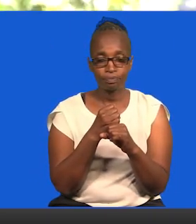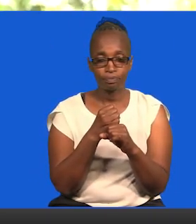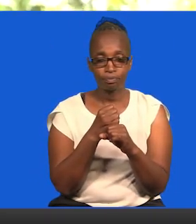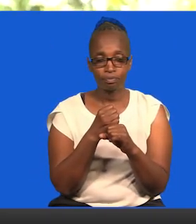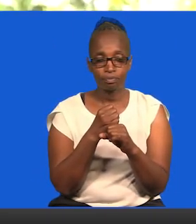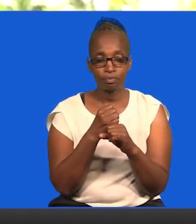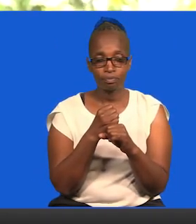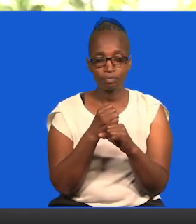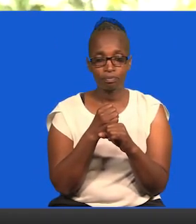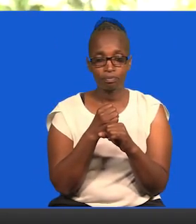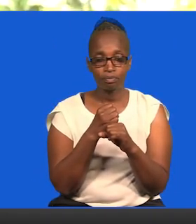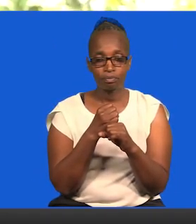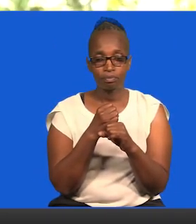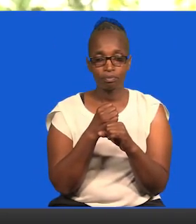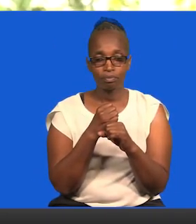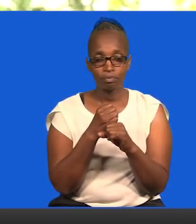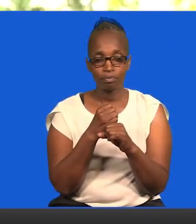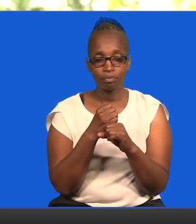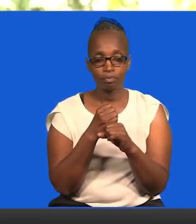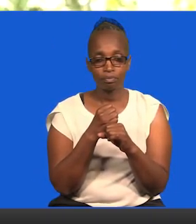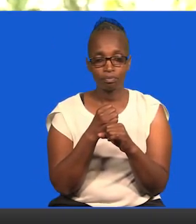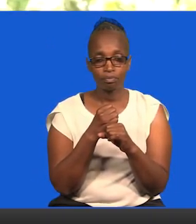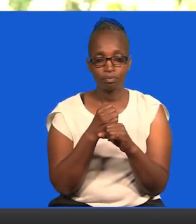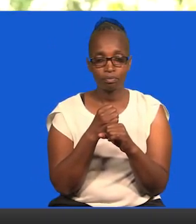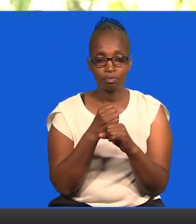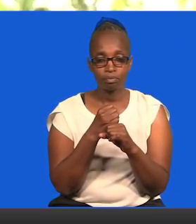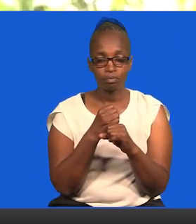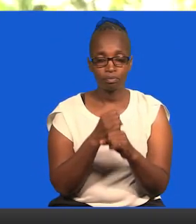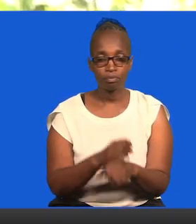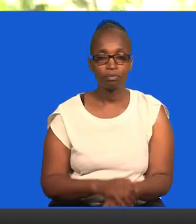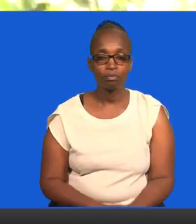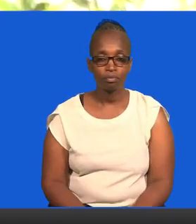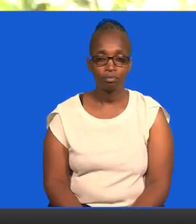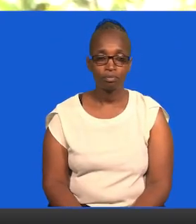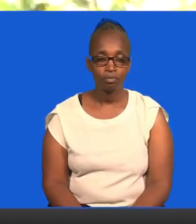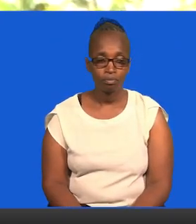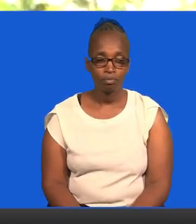always under pressure. In Gor Mahia, if you joked around, you are kicked out.